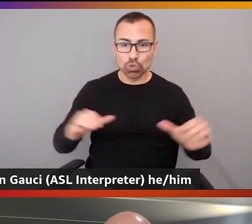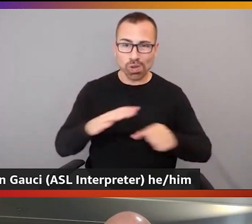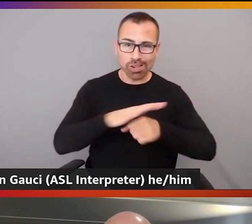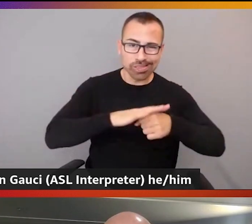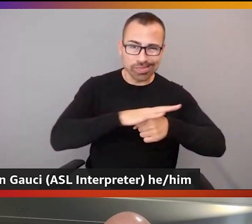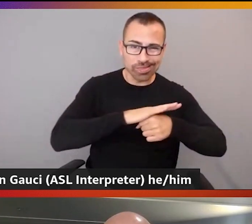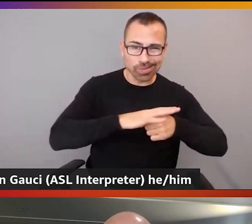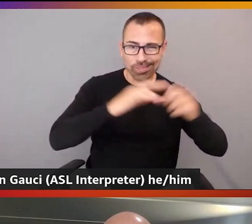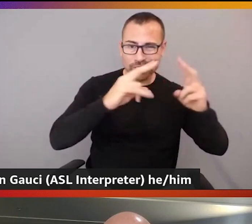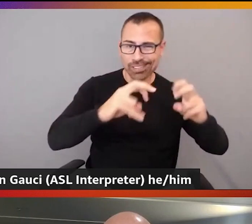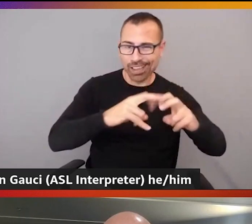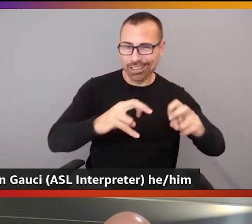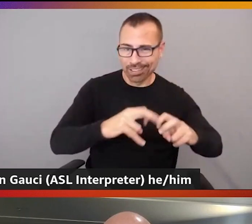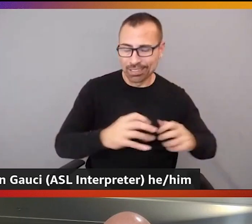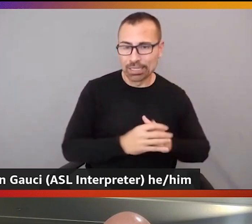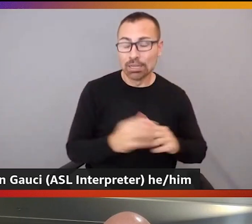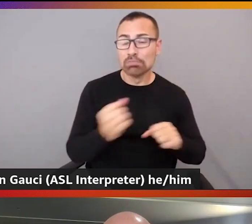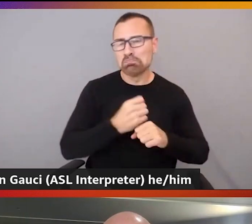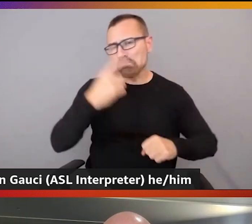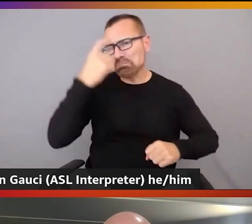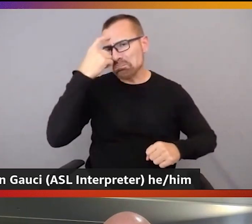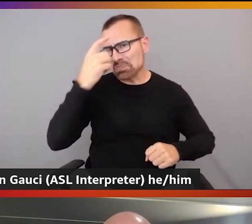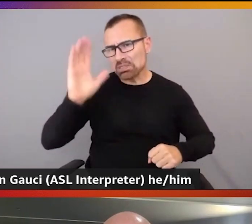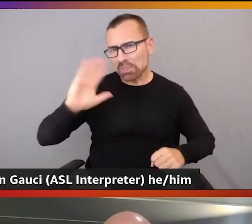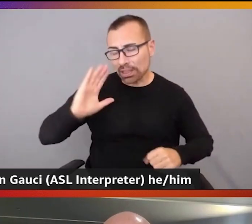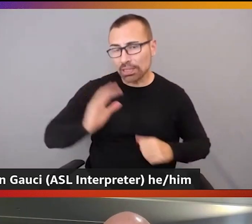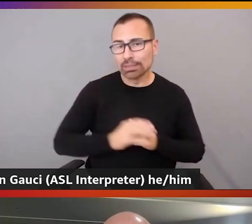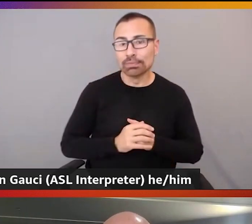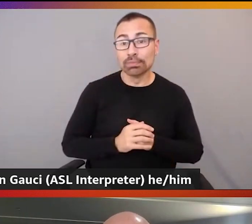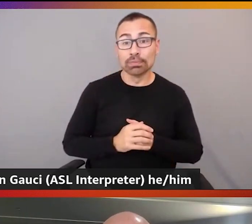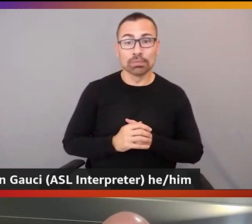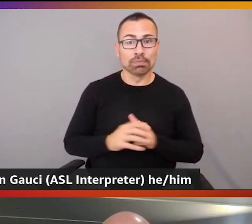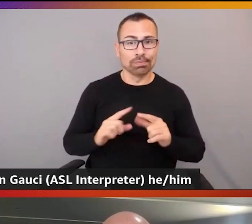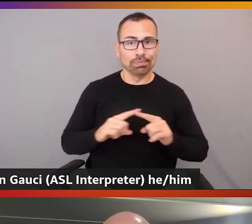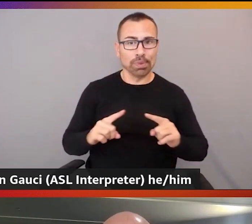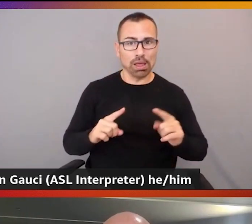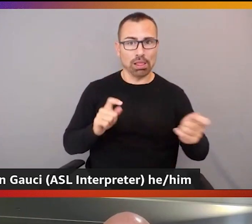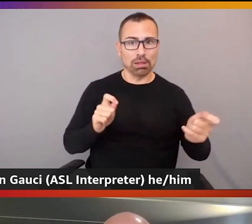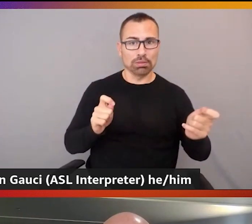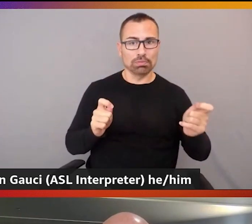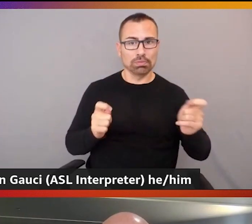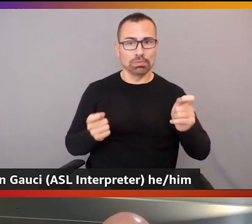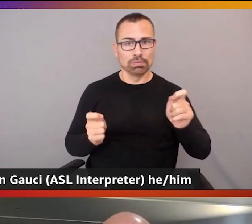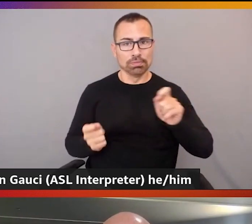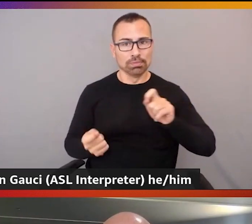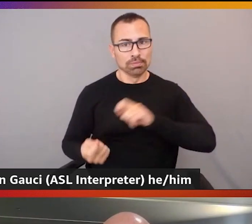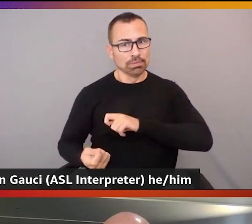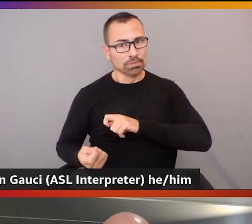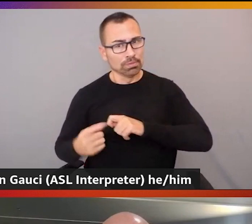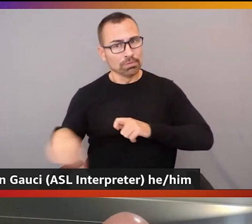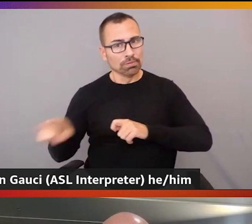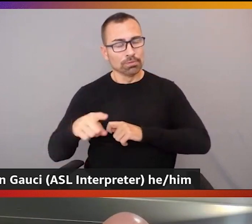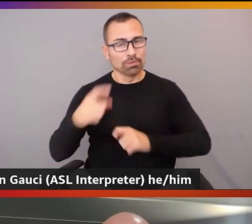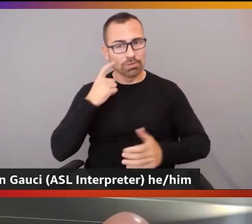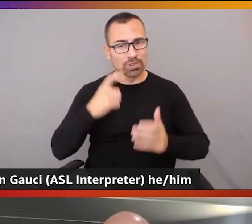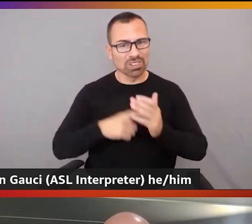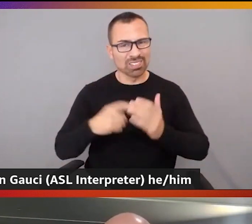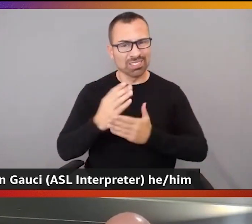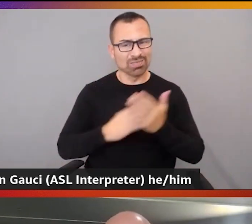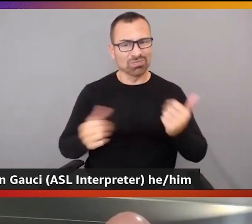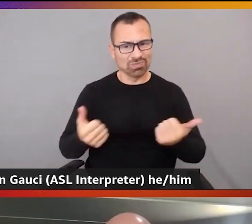locally. It just made sense for the time. But as things have evolved, we've realized there's been some challenges and some problems with